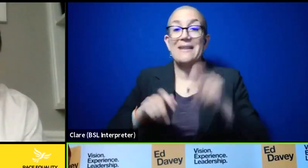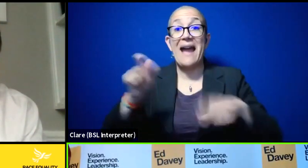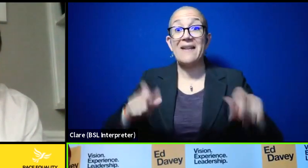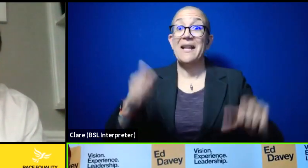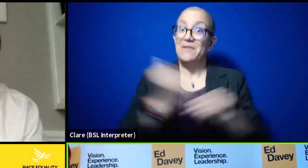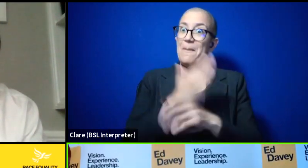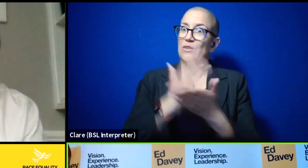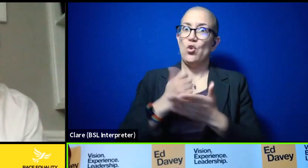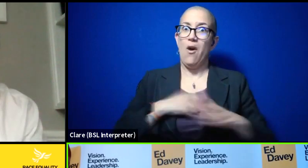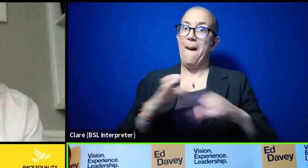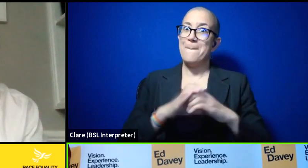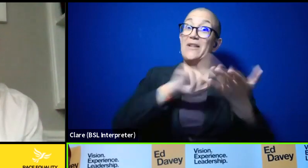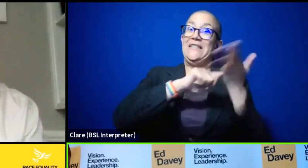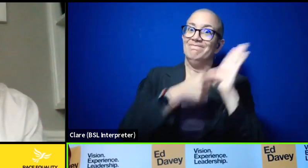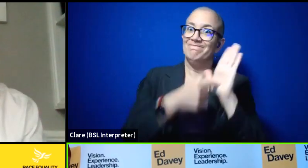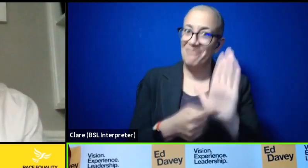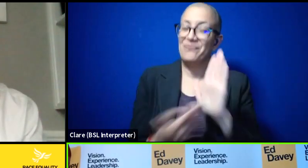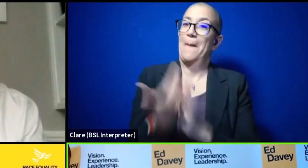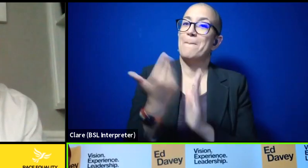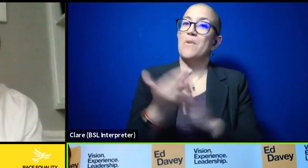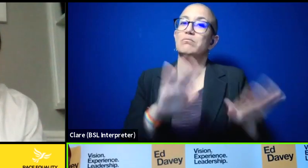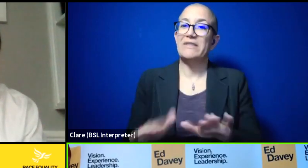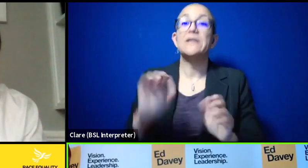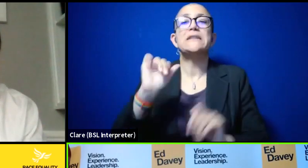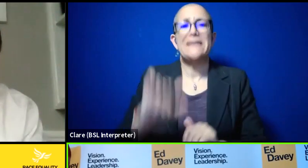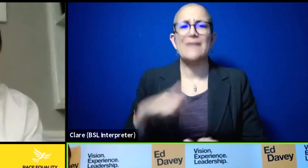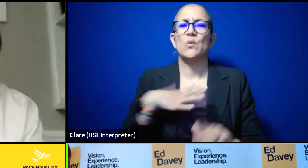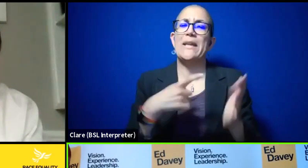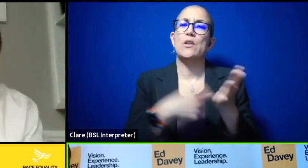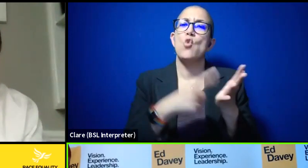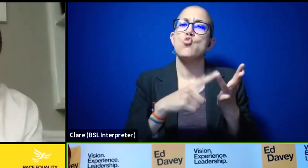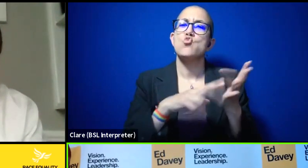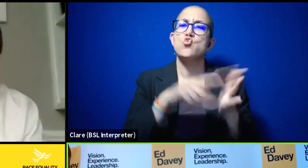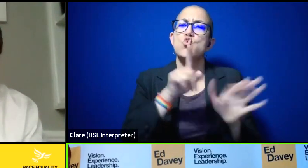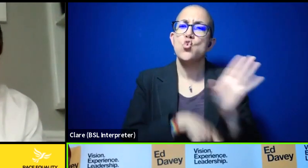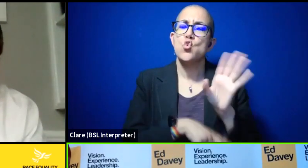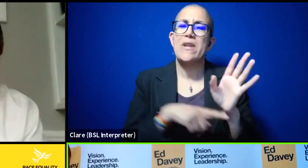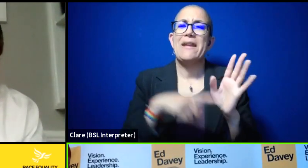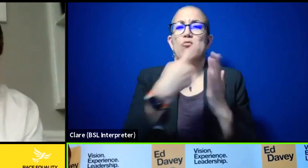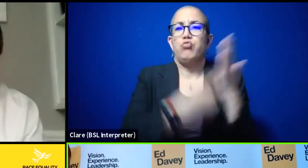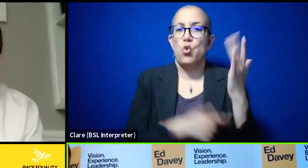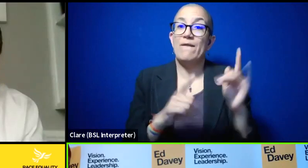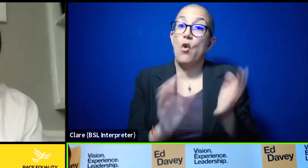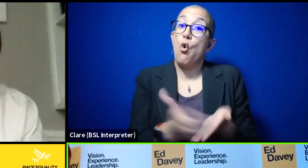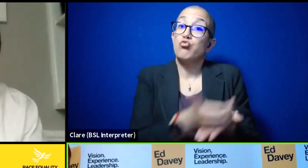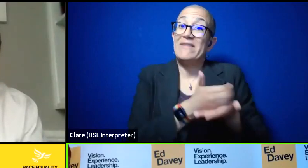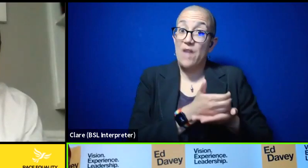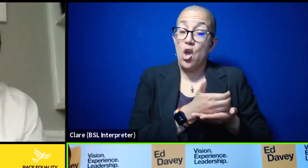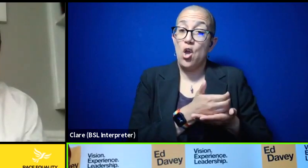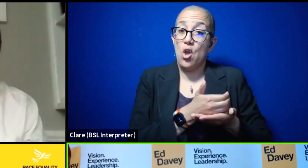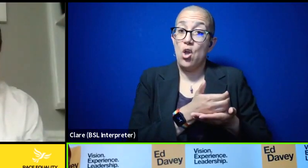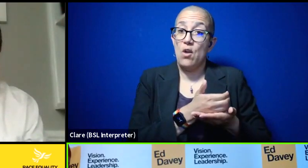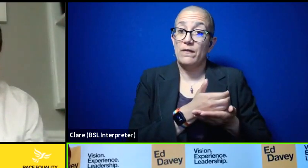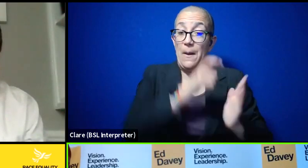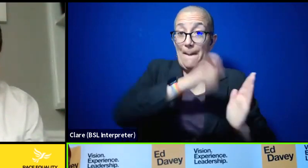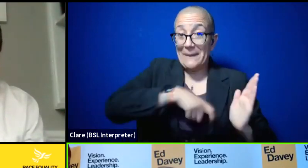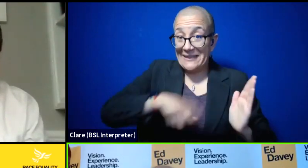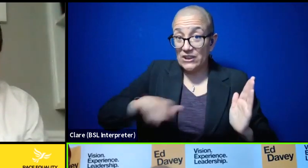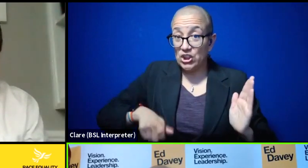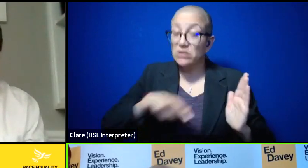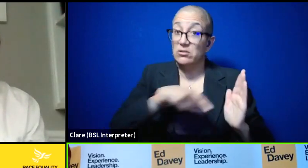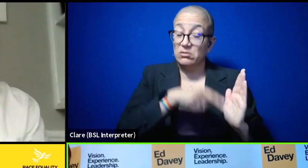Britain. And yes, we need a Rooney Rule for reserved positions on shortlists, because that is allowed under the law.